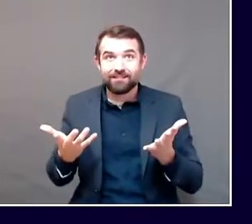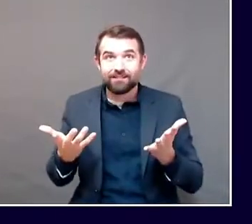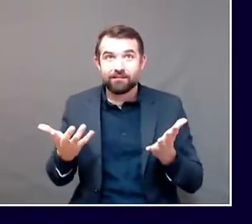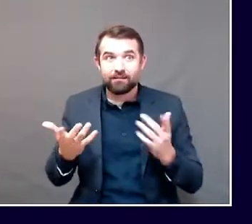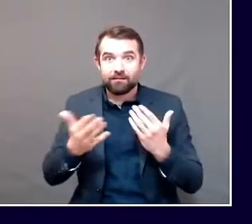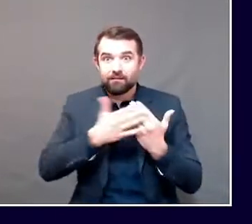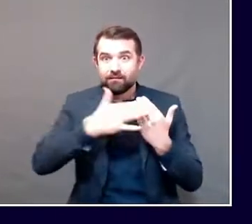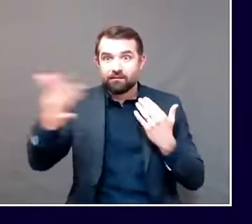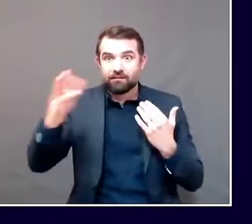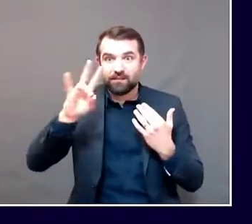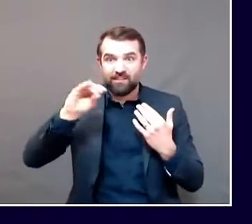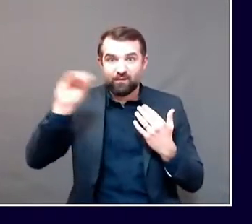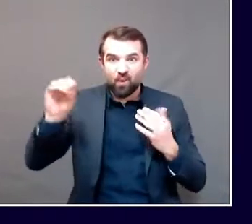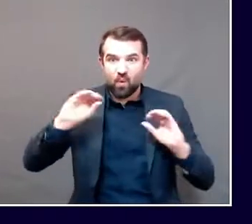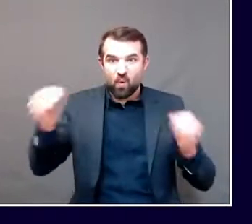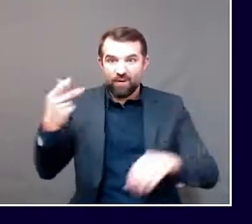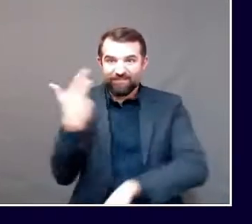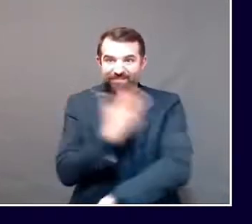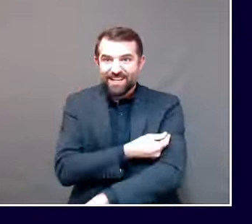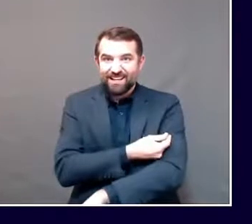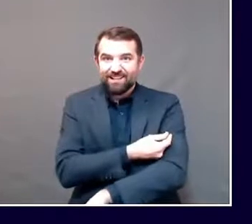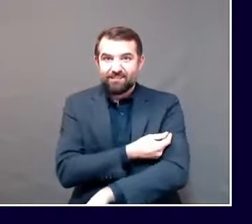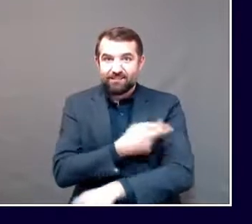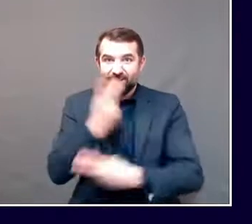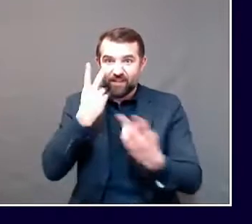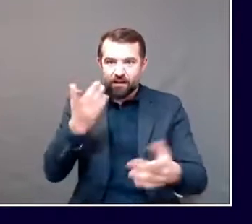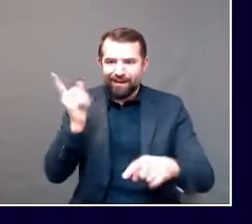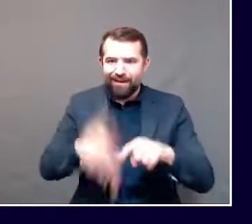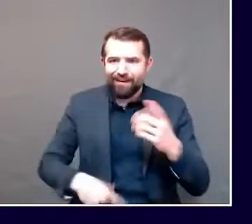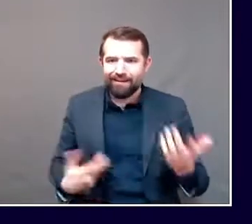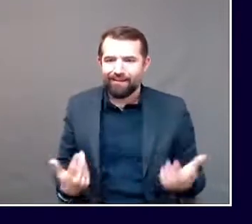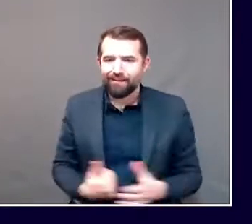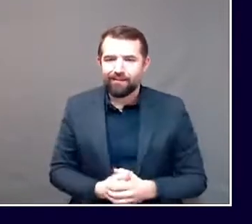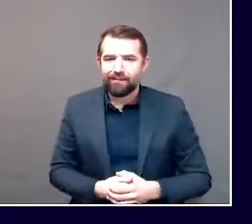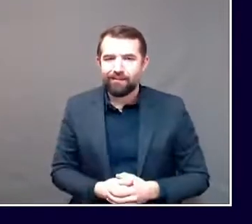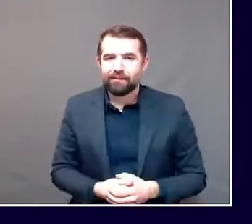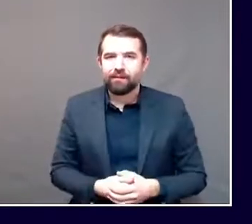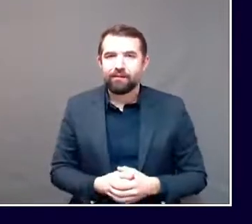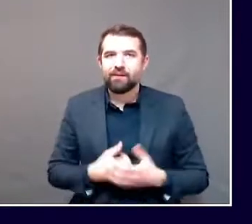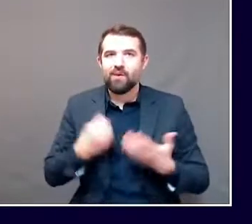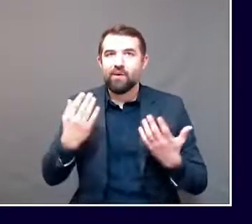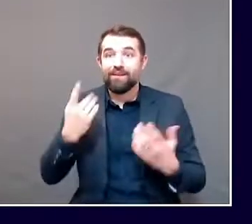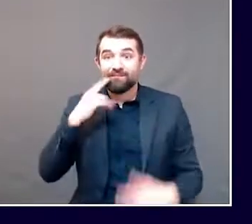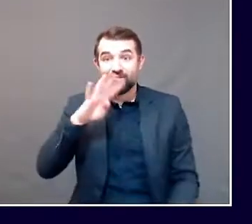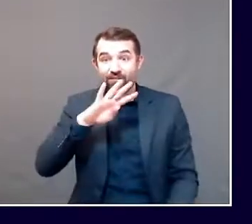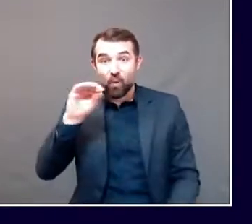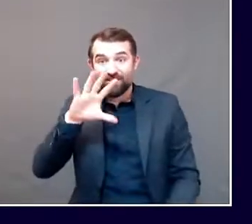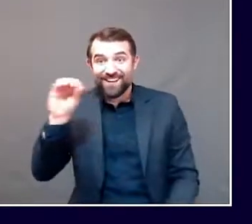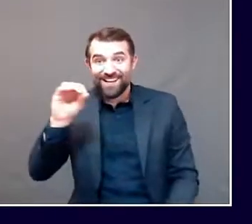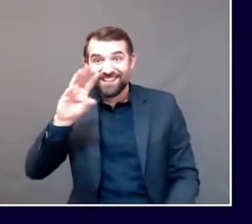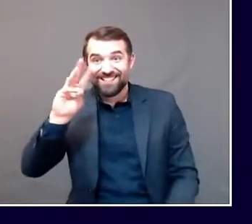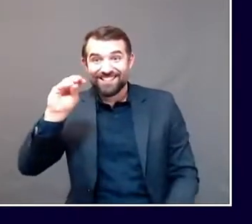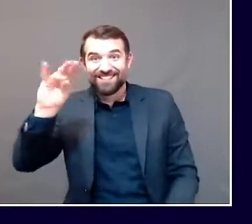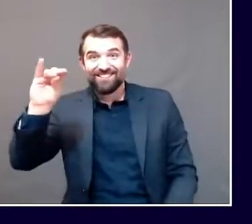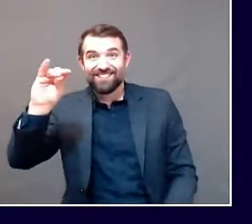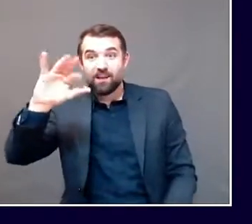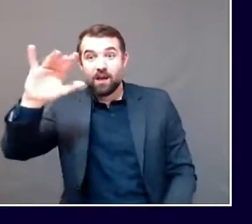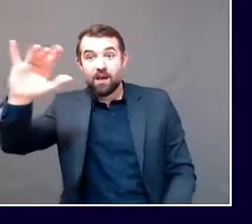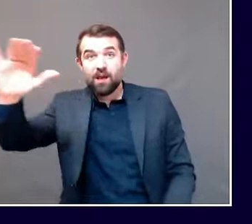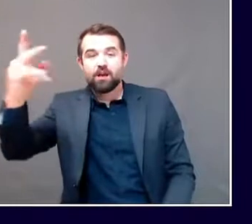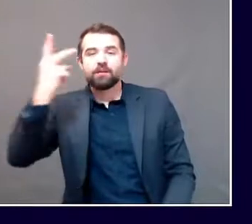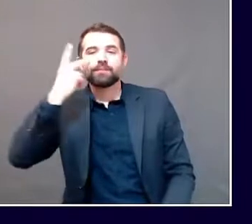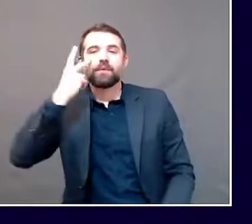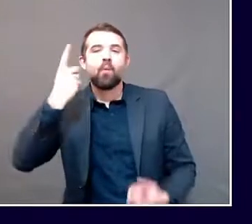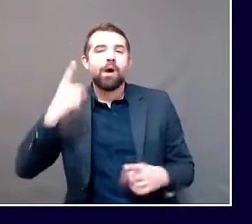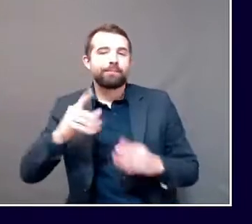visitation may be something that's more open. I'm eager to see that come to bear because we have seen